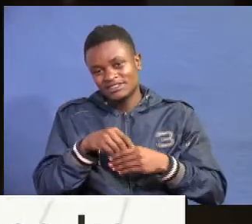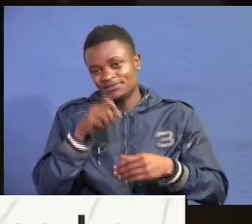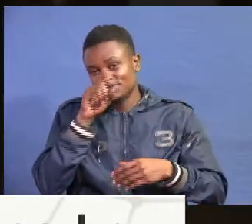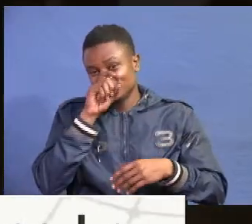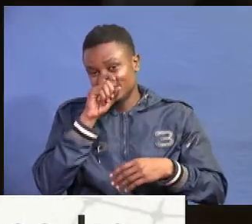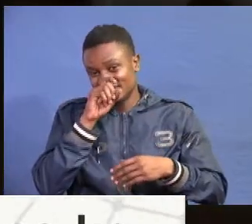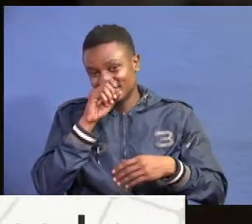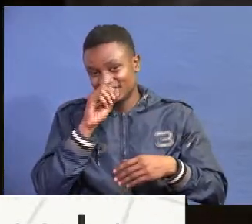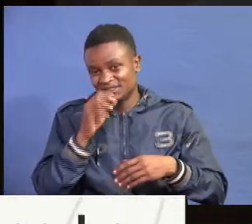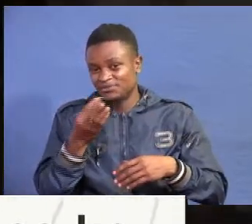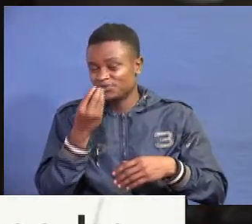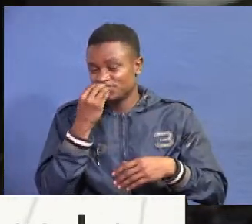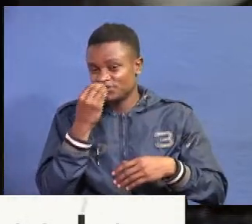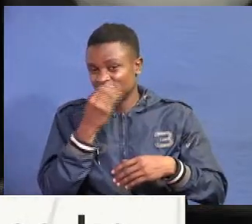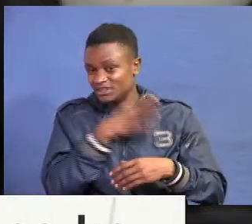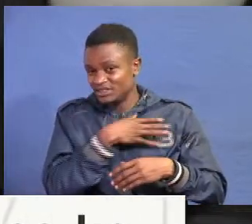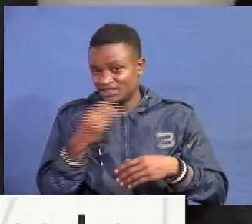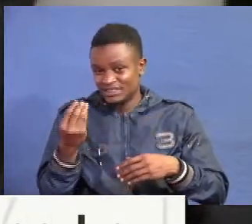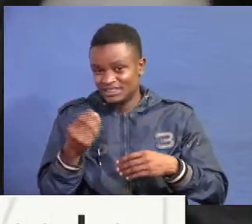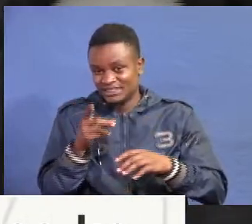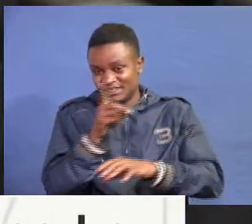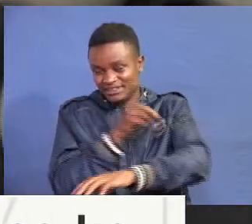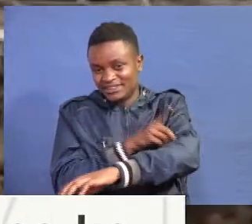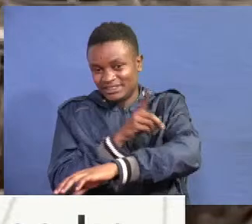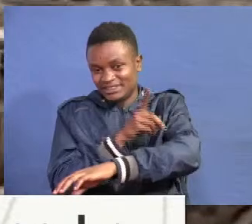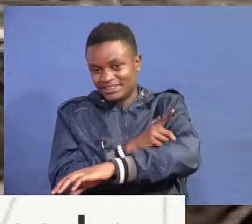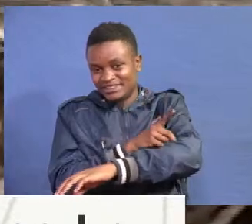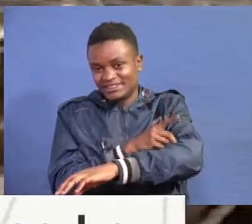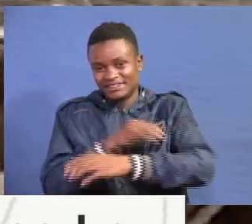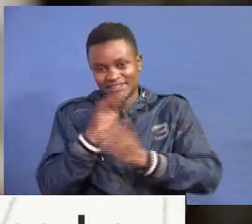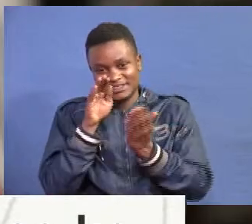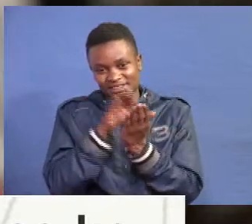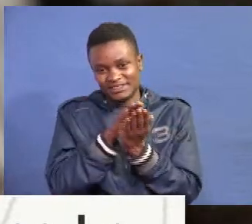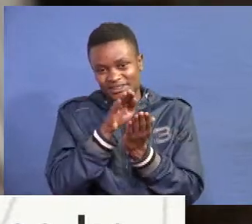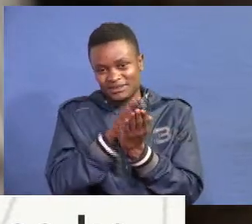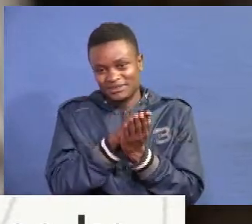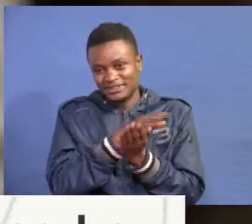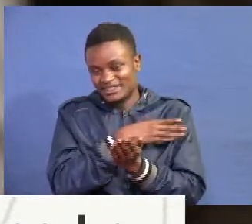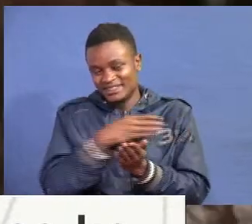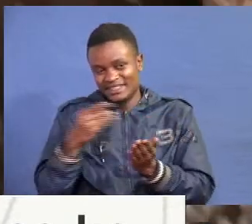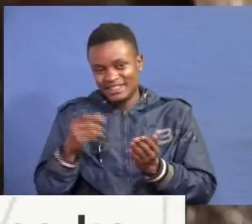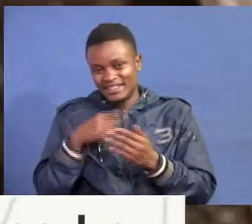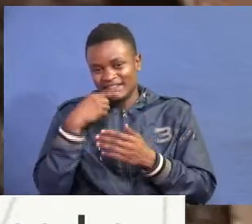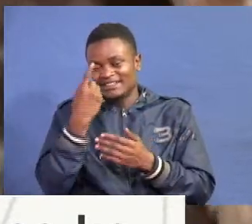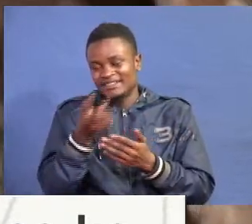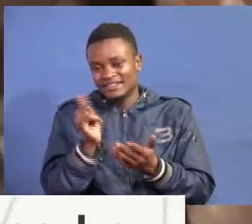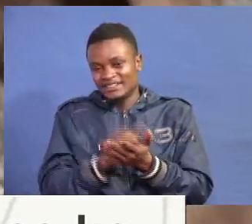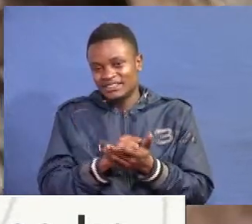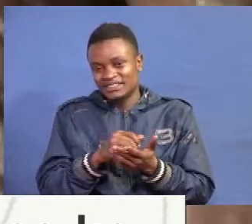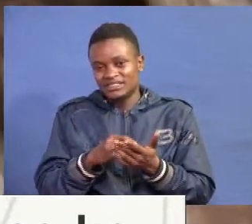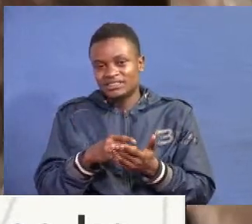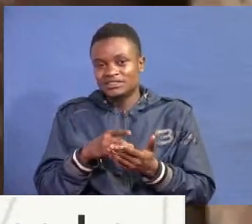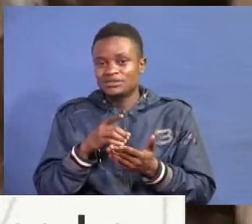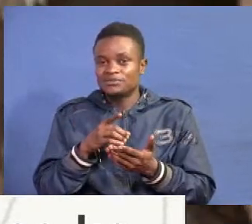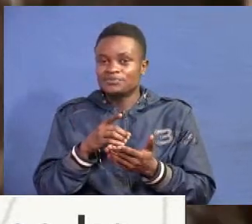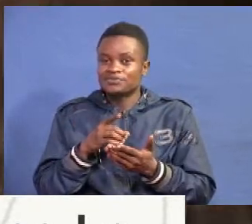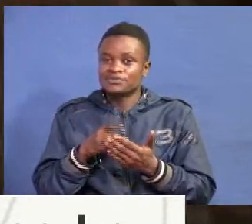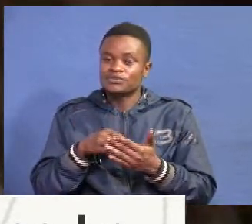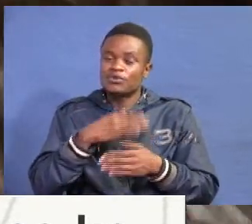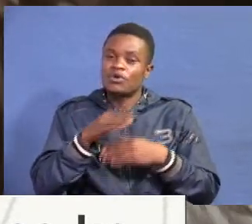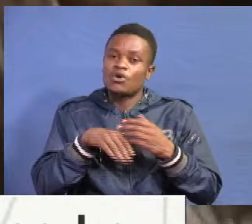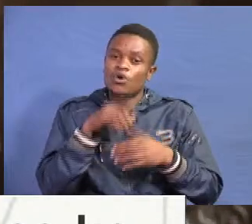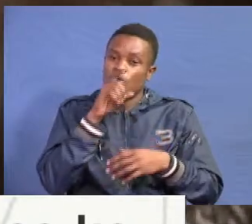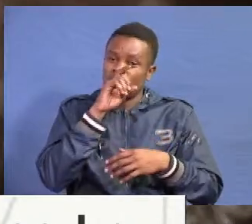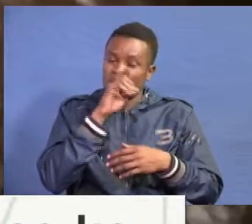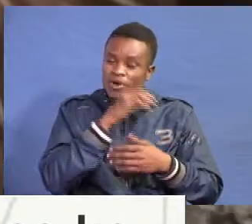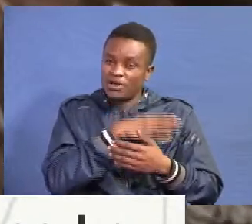feeding, vaccination against common diseases and record keeping. This, it says, ensures both quality chicken and reliable market